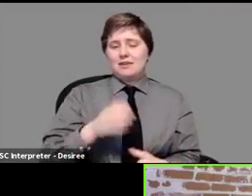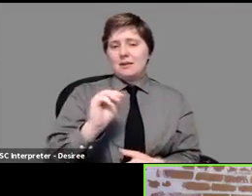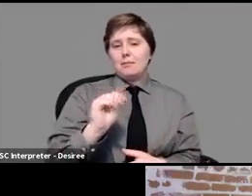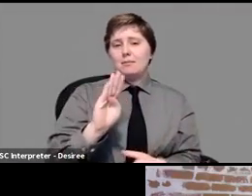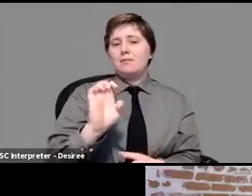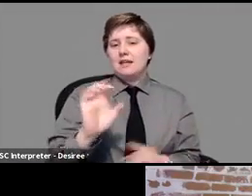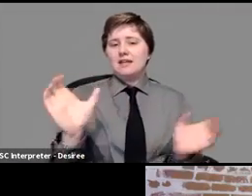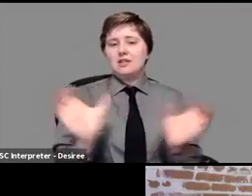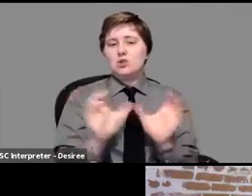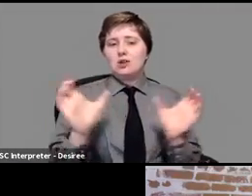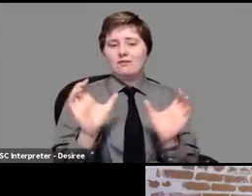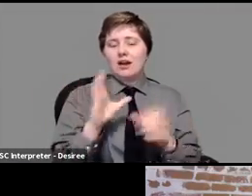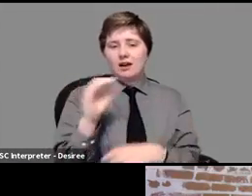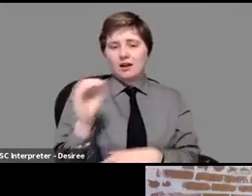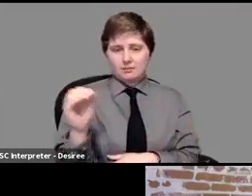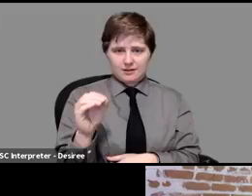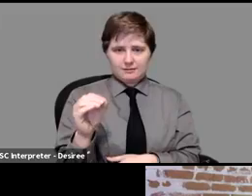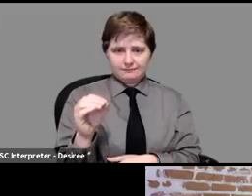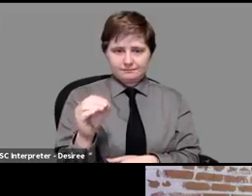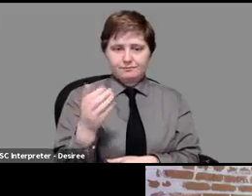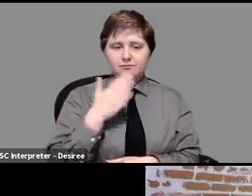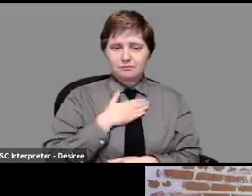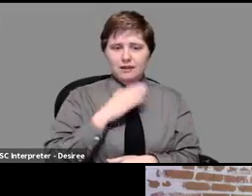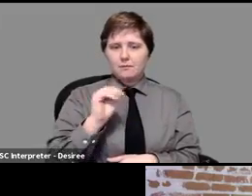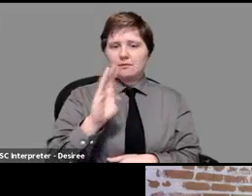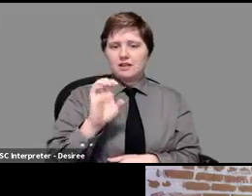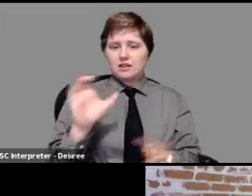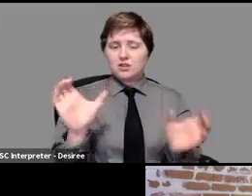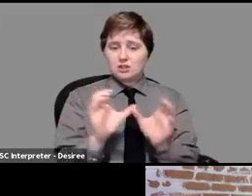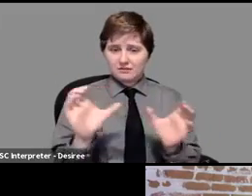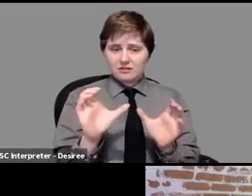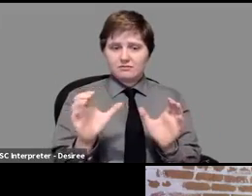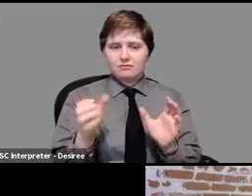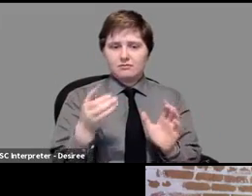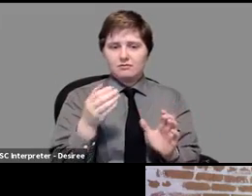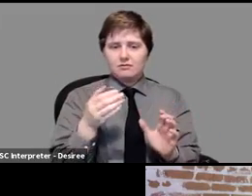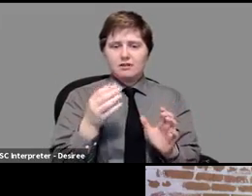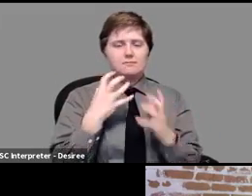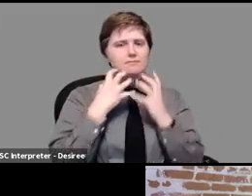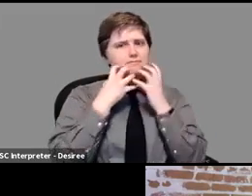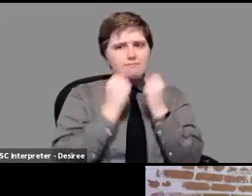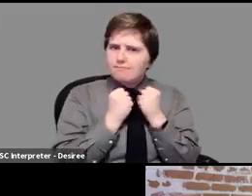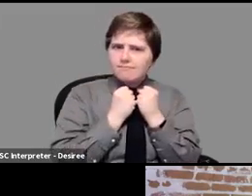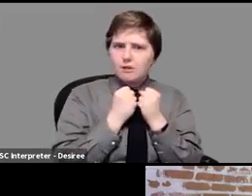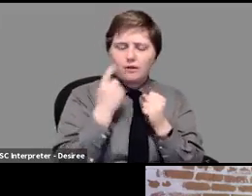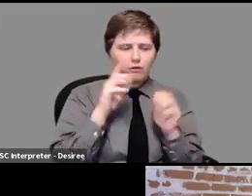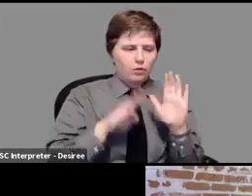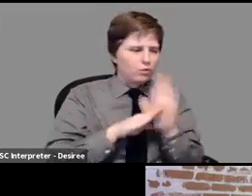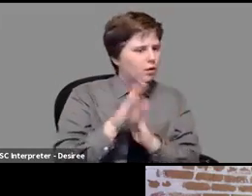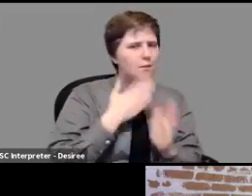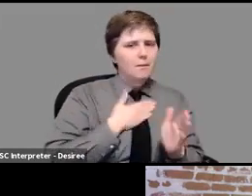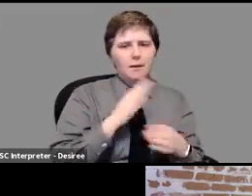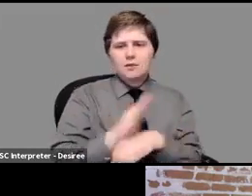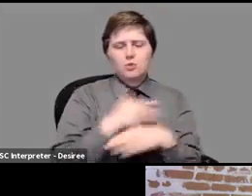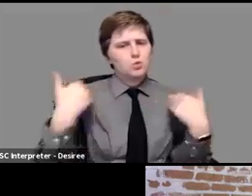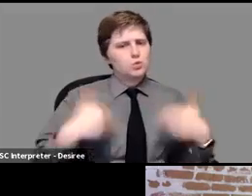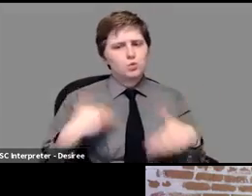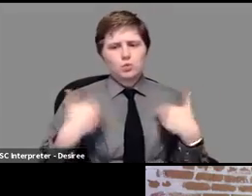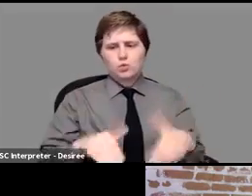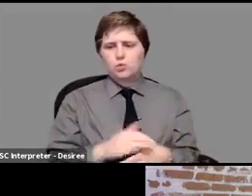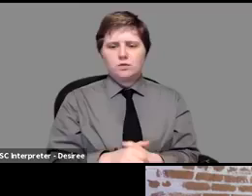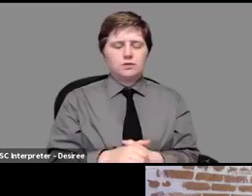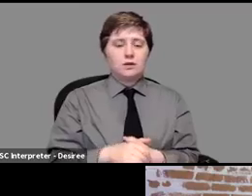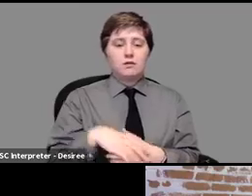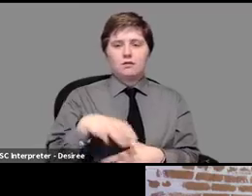MBE certified company, and my MBE certification has been invaluable to the growth of my business. So like